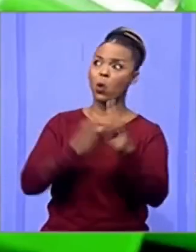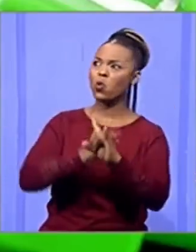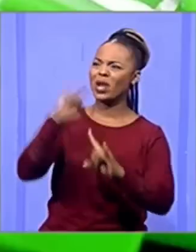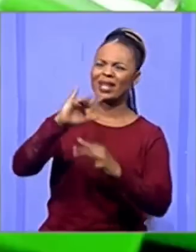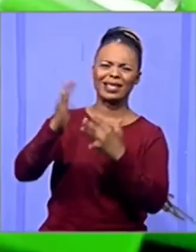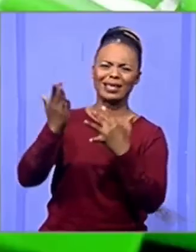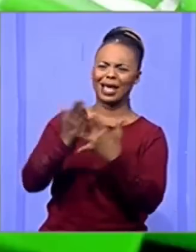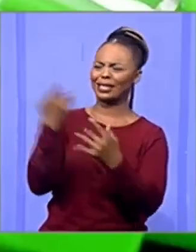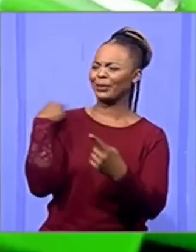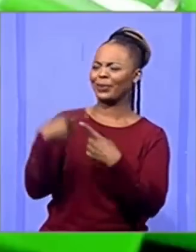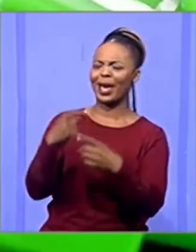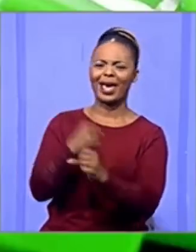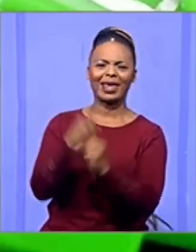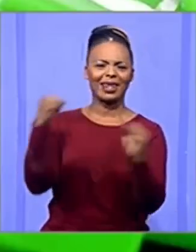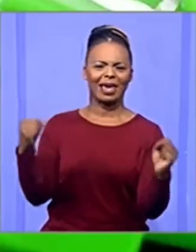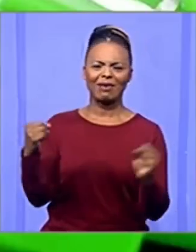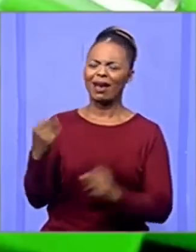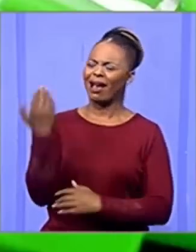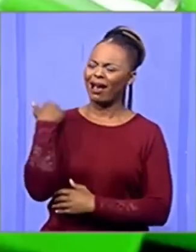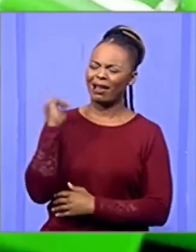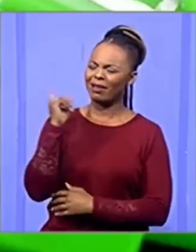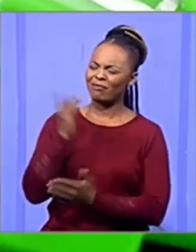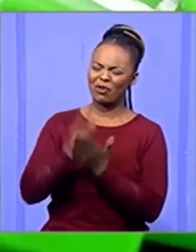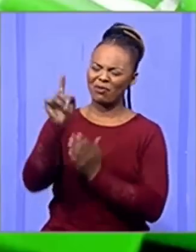tsamaya ka ngele kgala sa bolo tsamaya ya lebo.